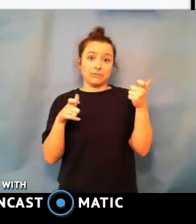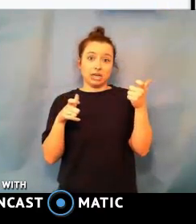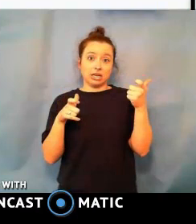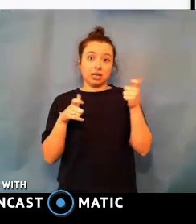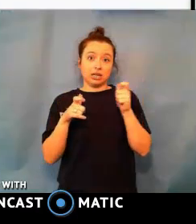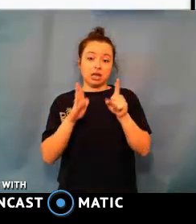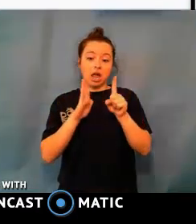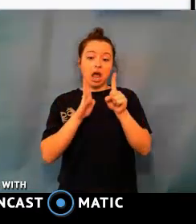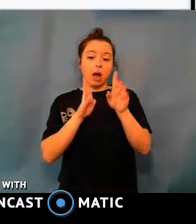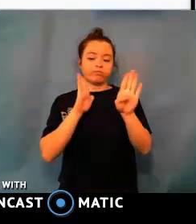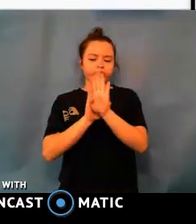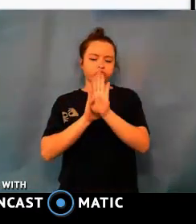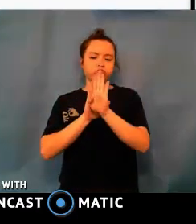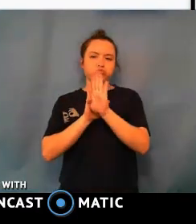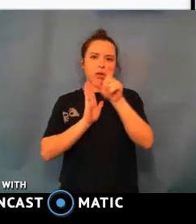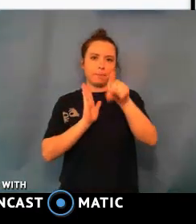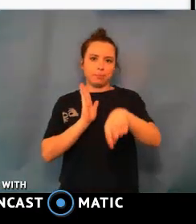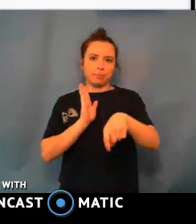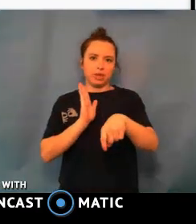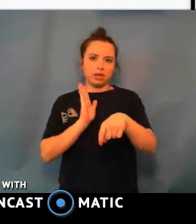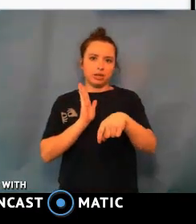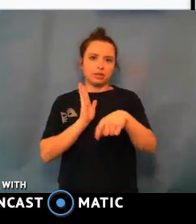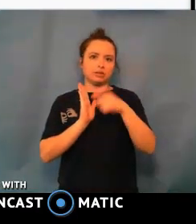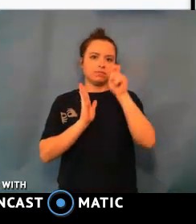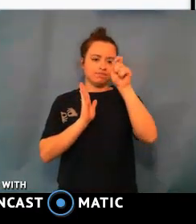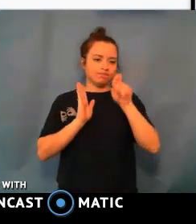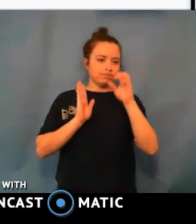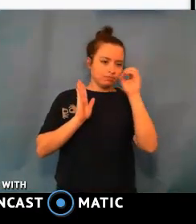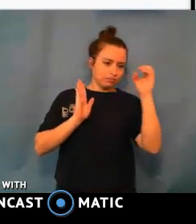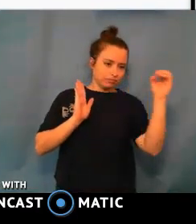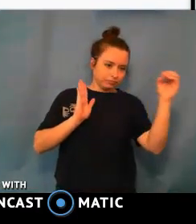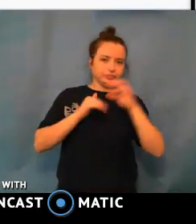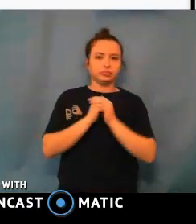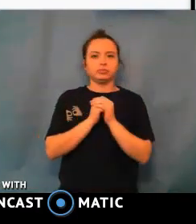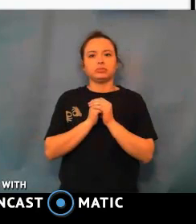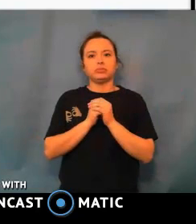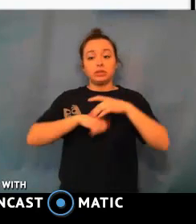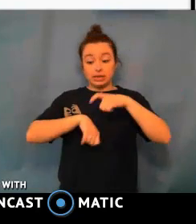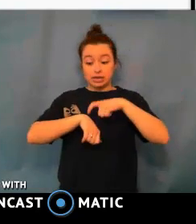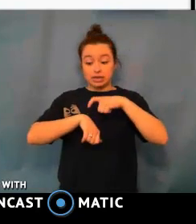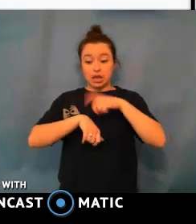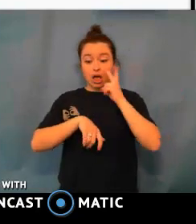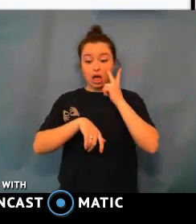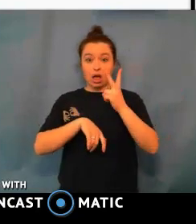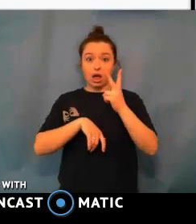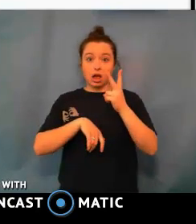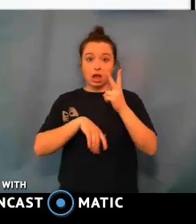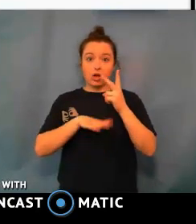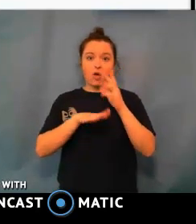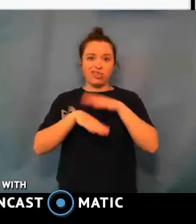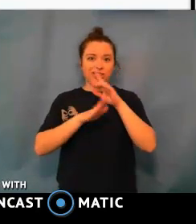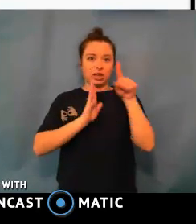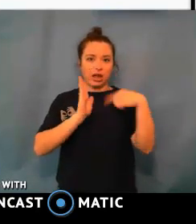up at the 12 because he's o'clock. So when we tell time to the hour, our minute hand